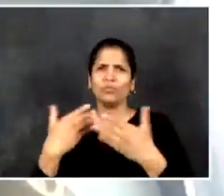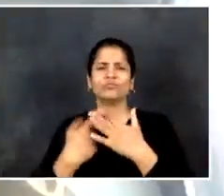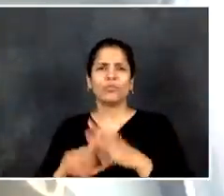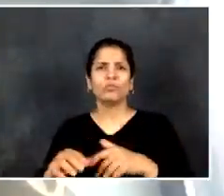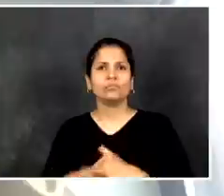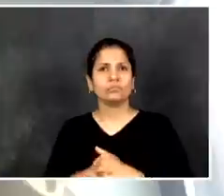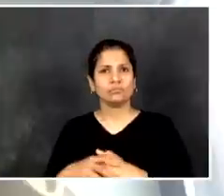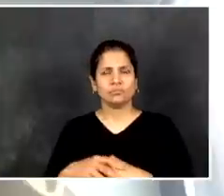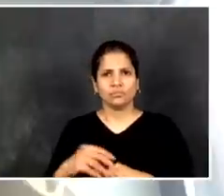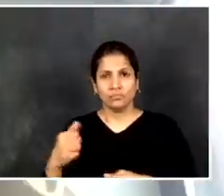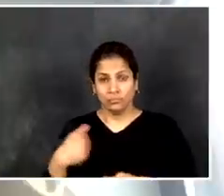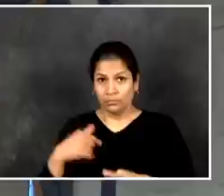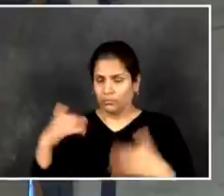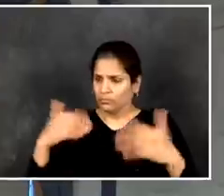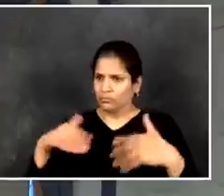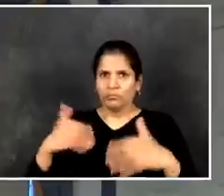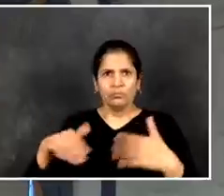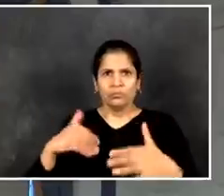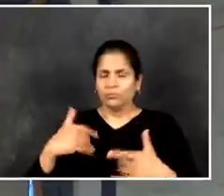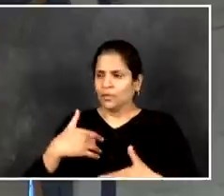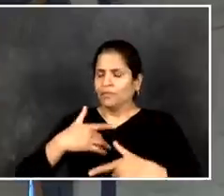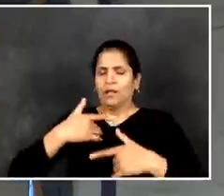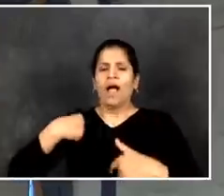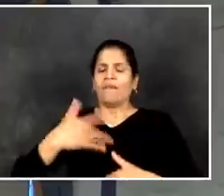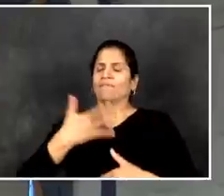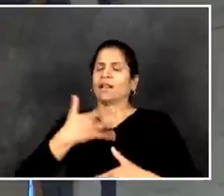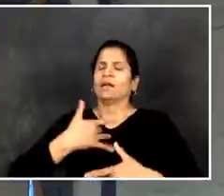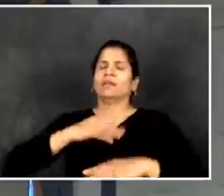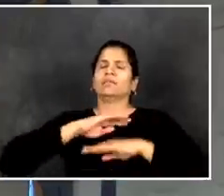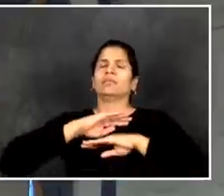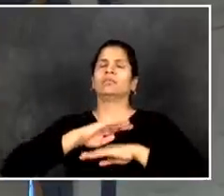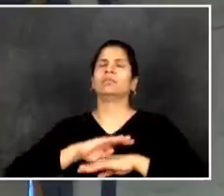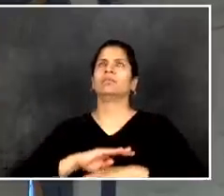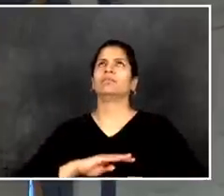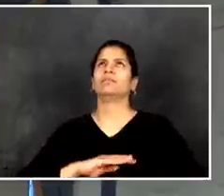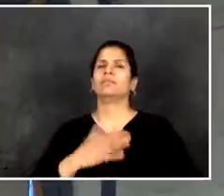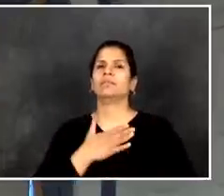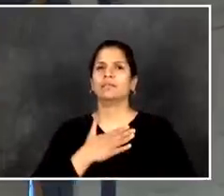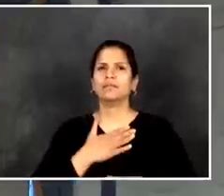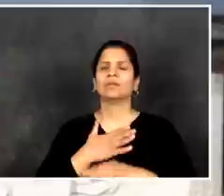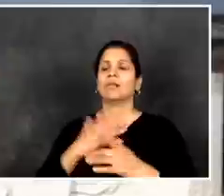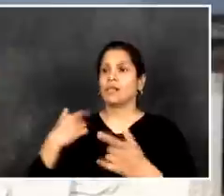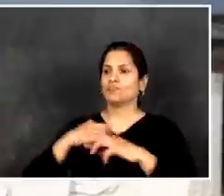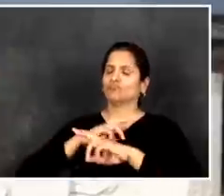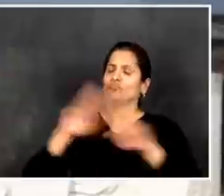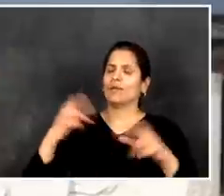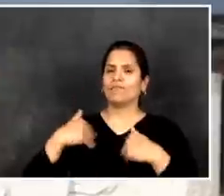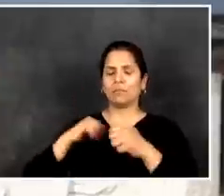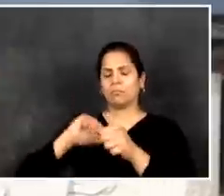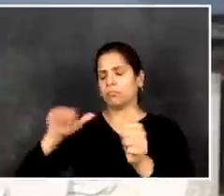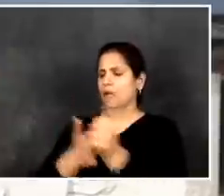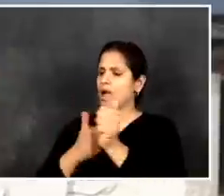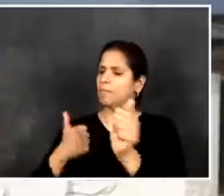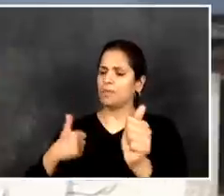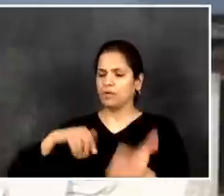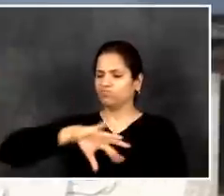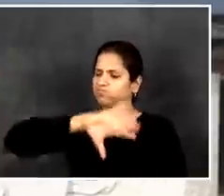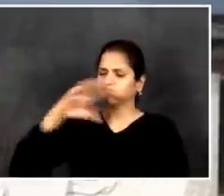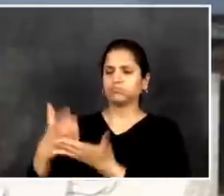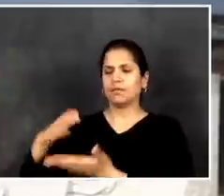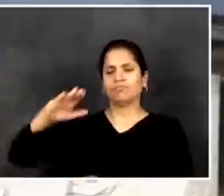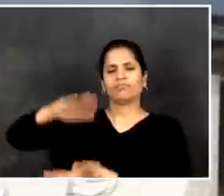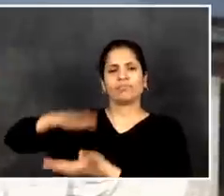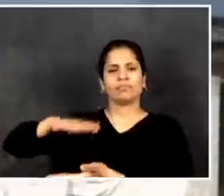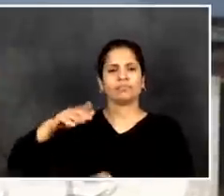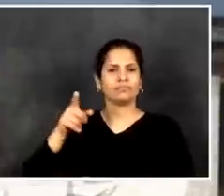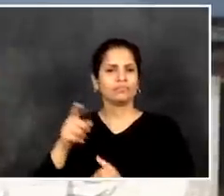into service. Thank you, Mitch. And I'll add to the last point before turning to James quickly that, no, I want you to